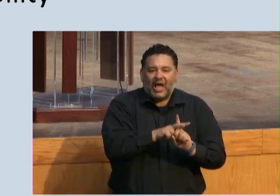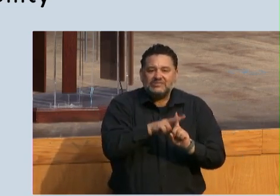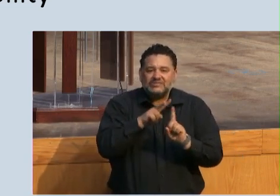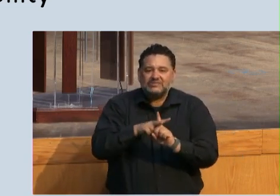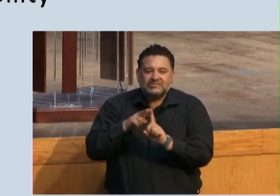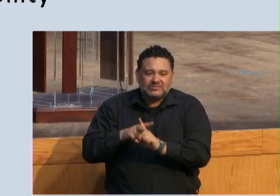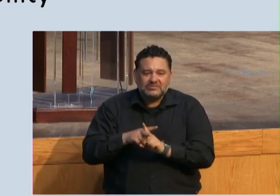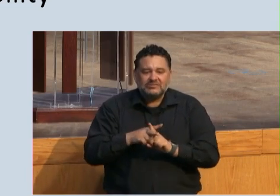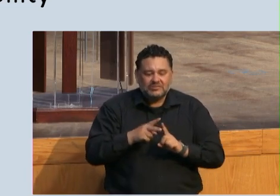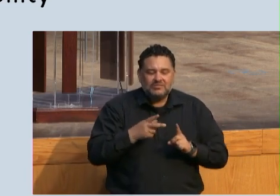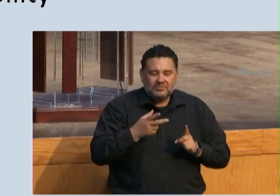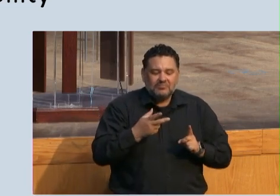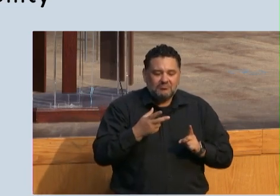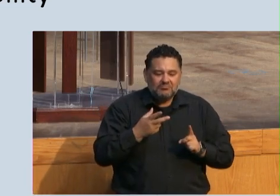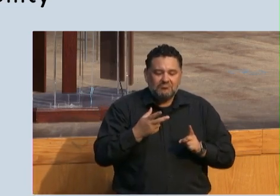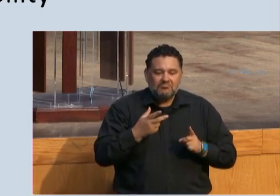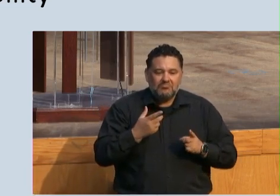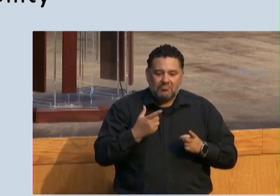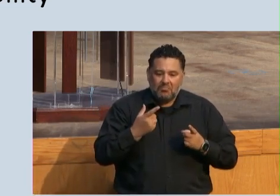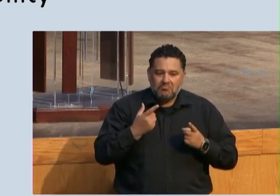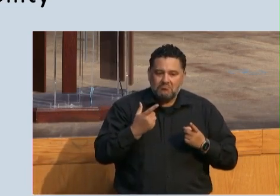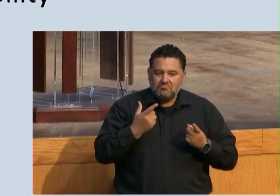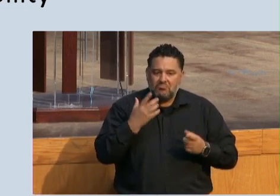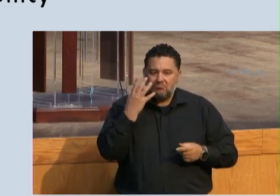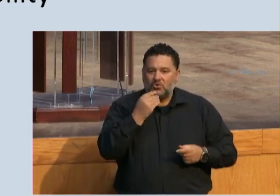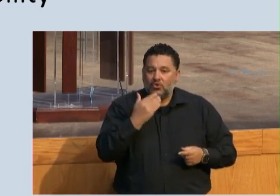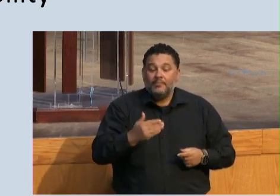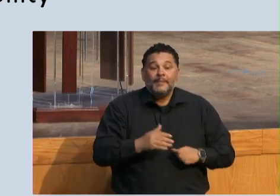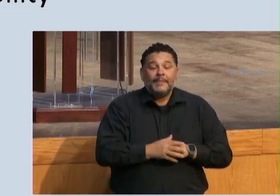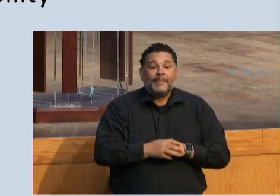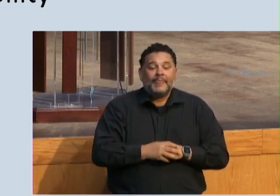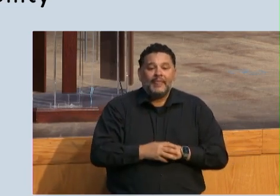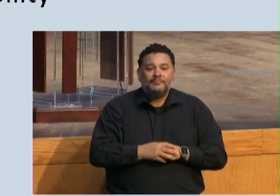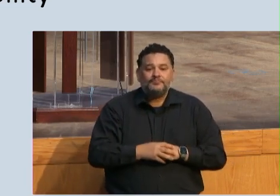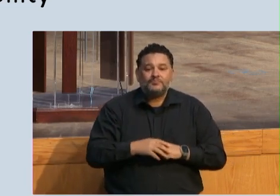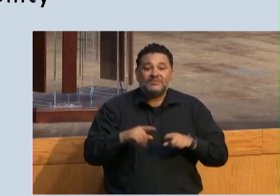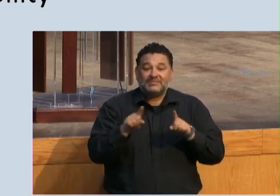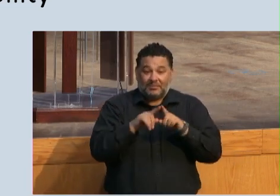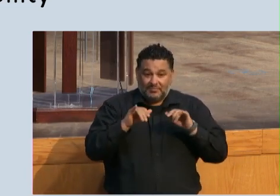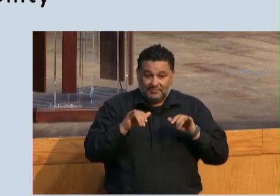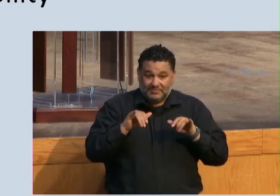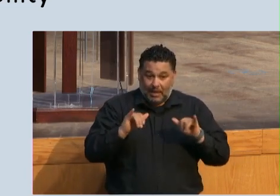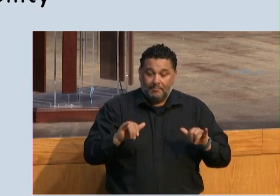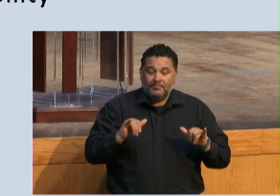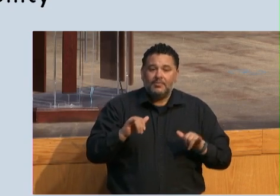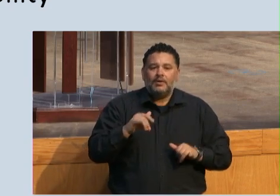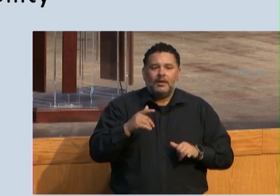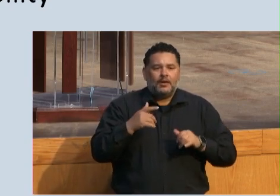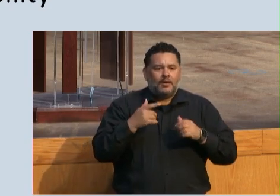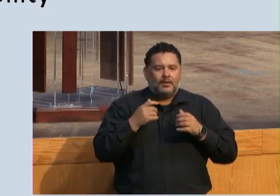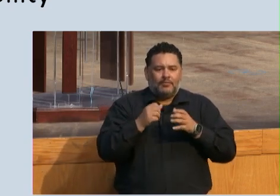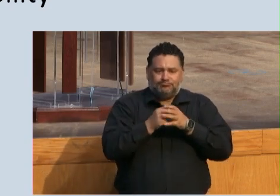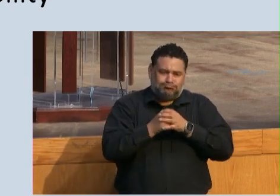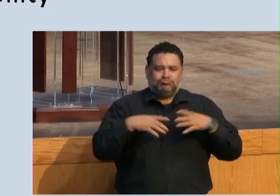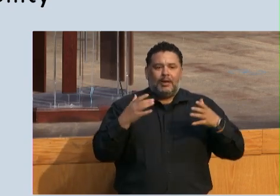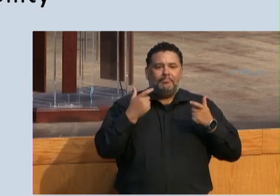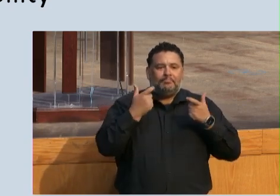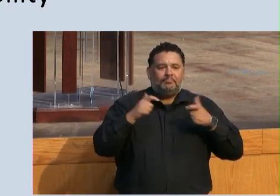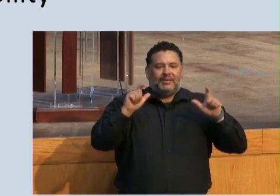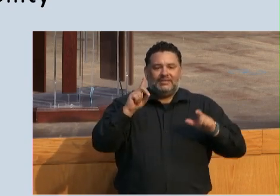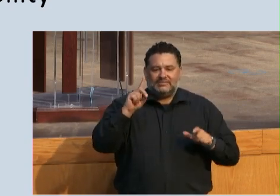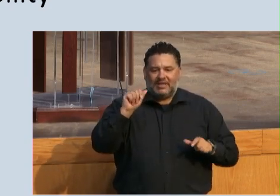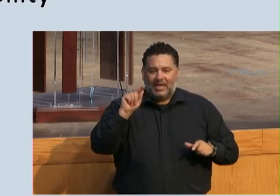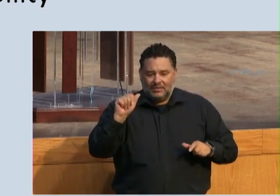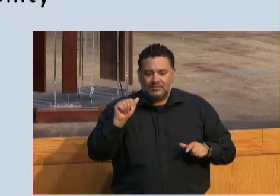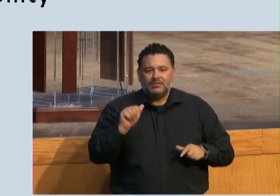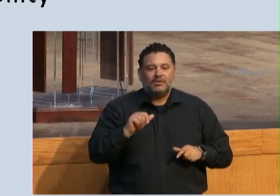it. And at the same time, we had this burst in big data, especially through social media, as we